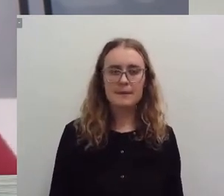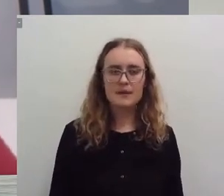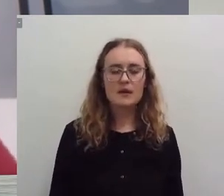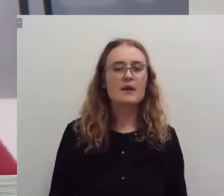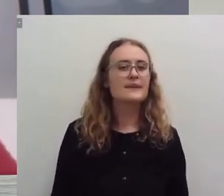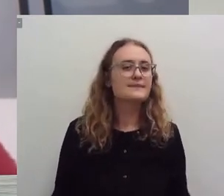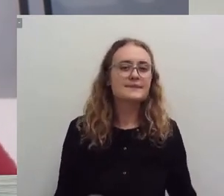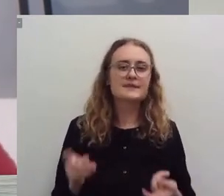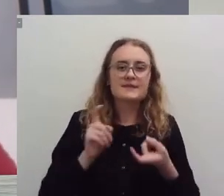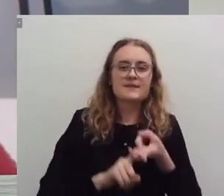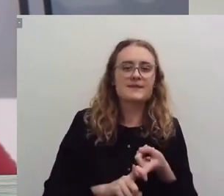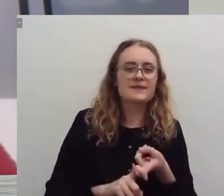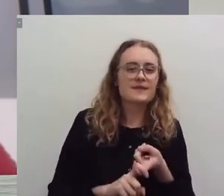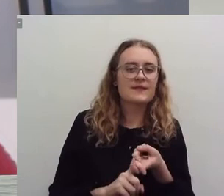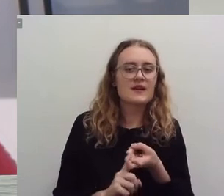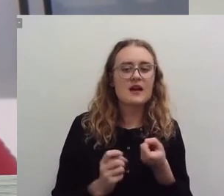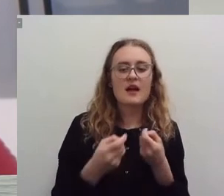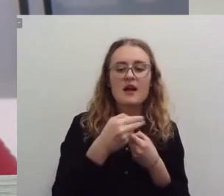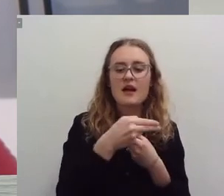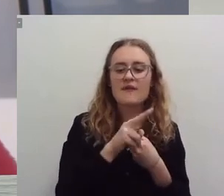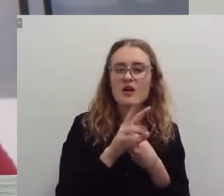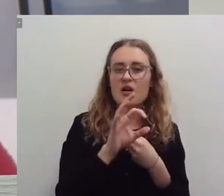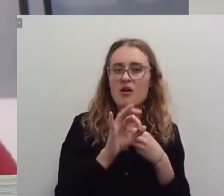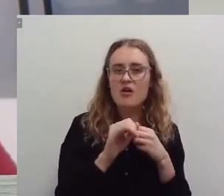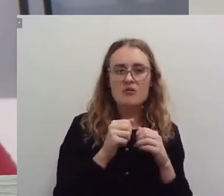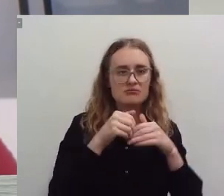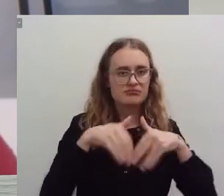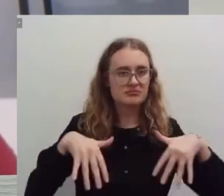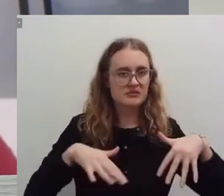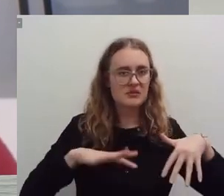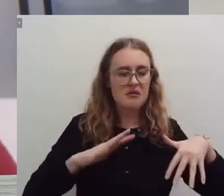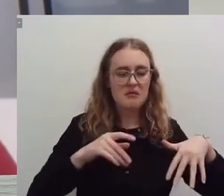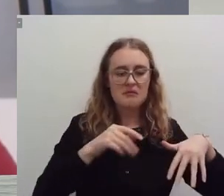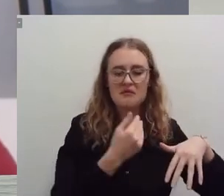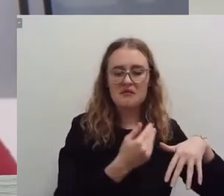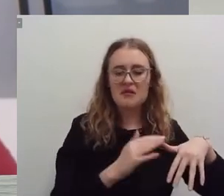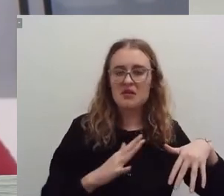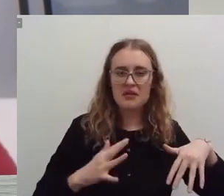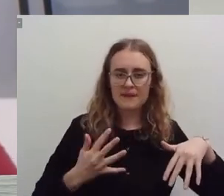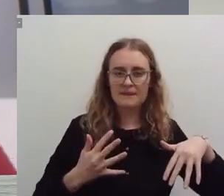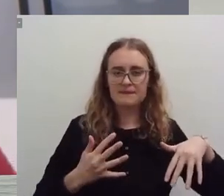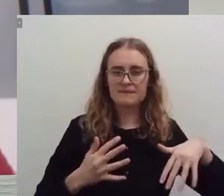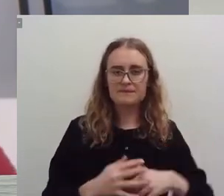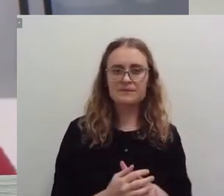that is the resistance, like, and the fact that we are quite